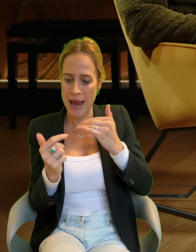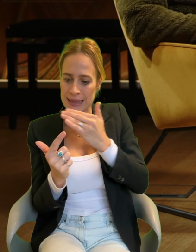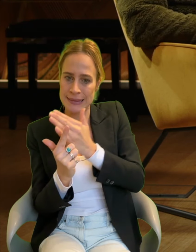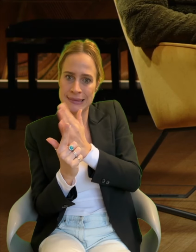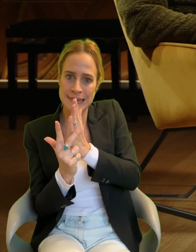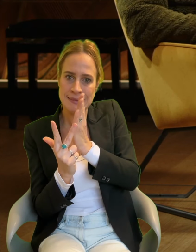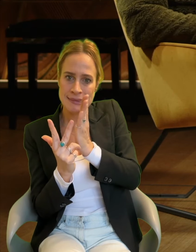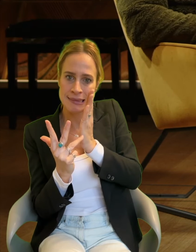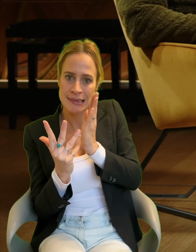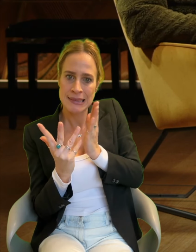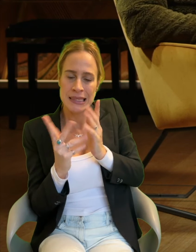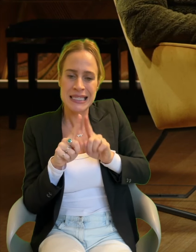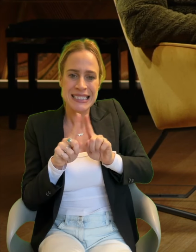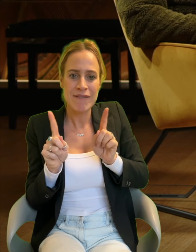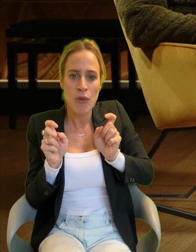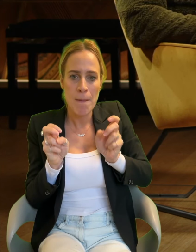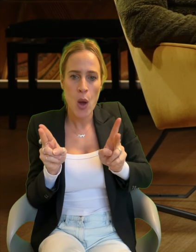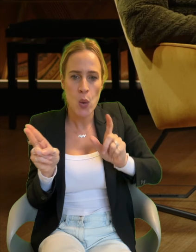from different